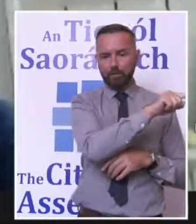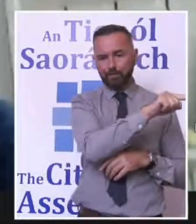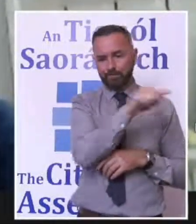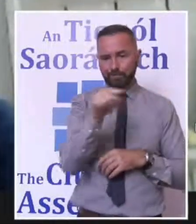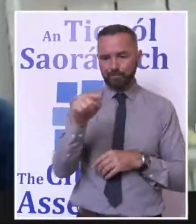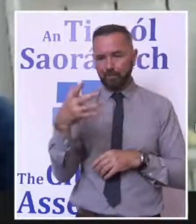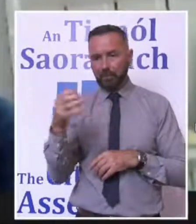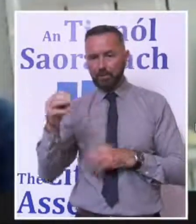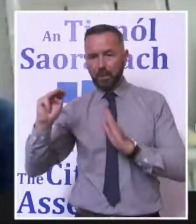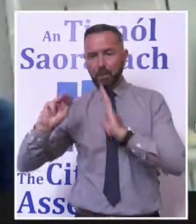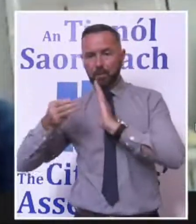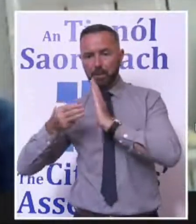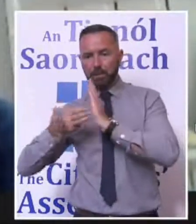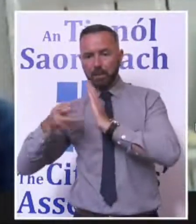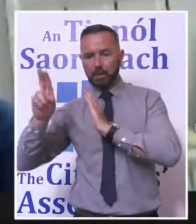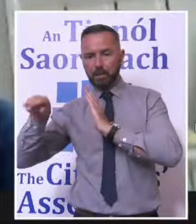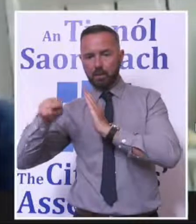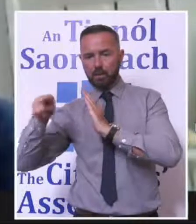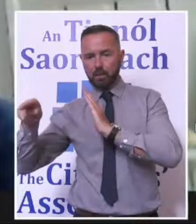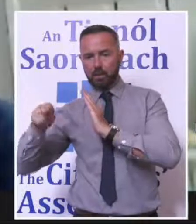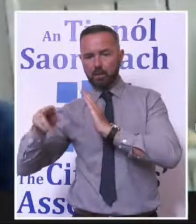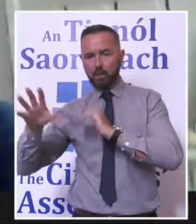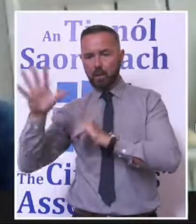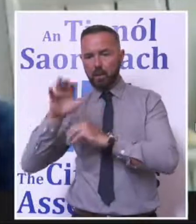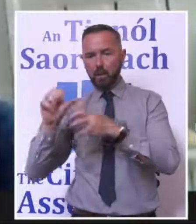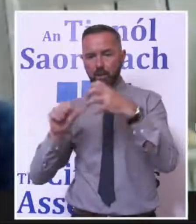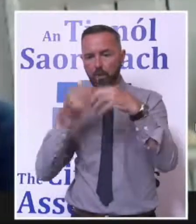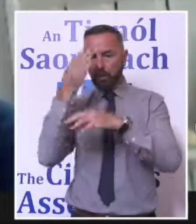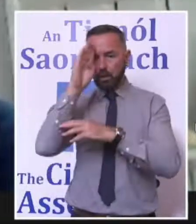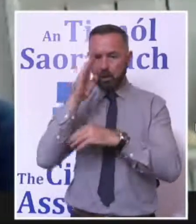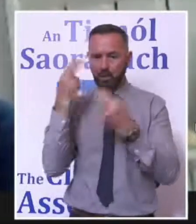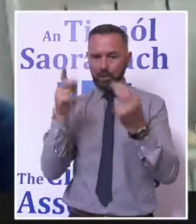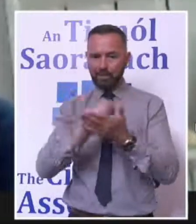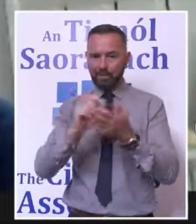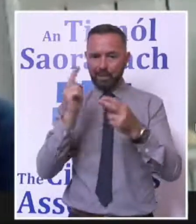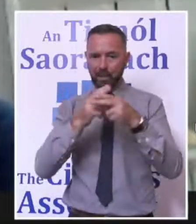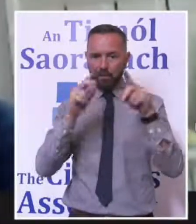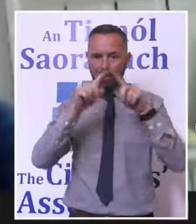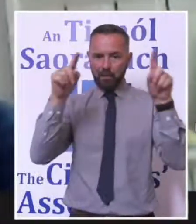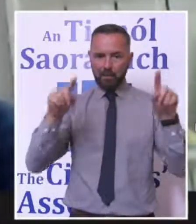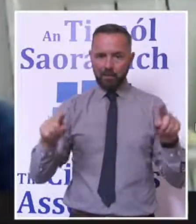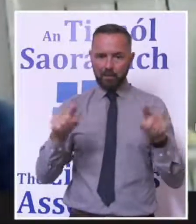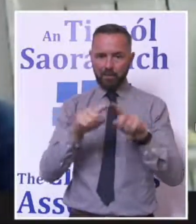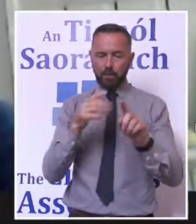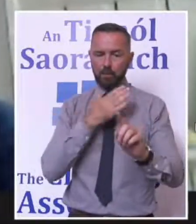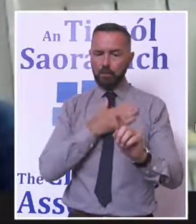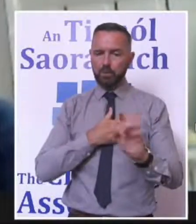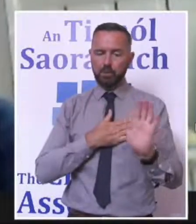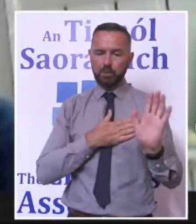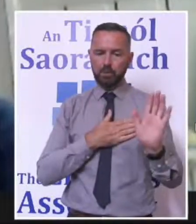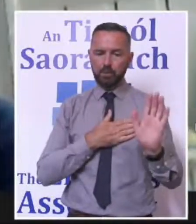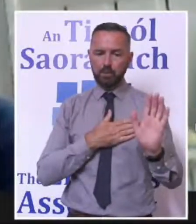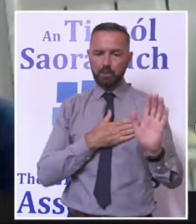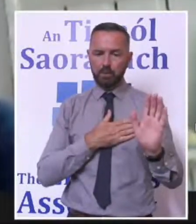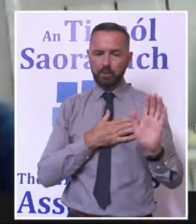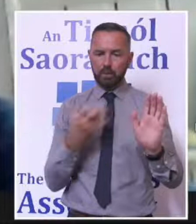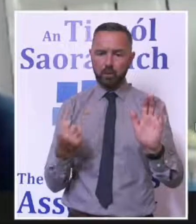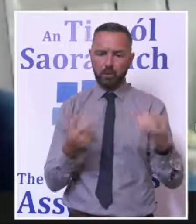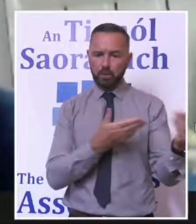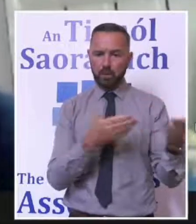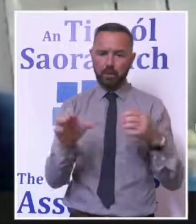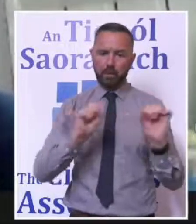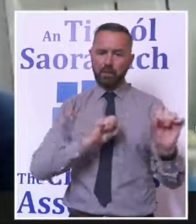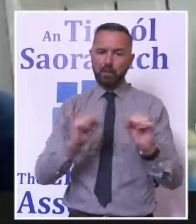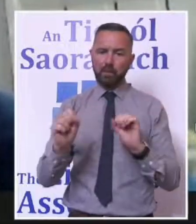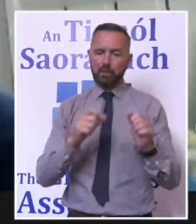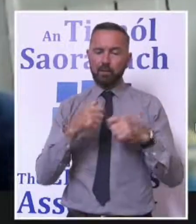million, that local authorities in Ireland have to spend their time filling forms in for, in order to to deliver the services